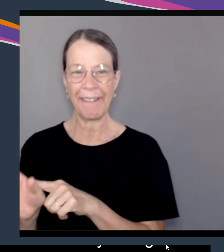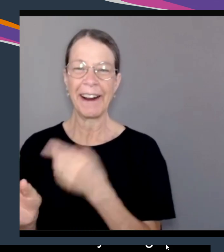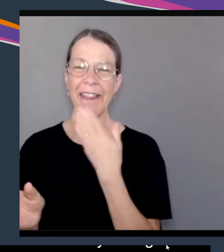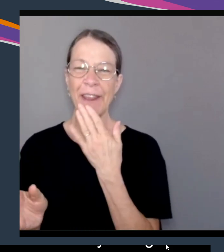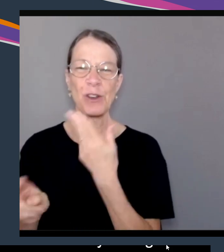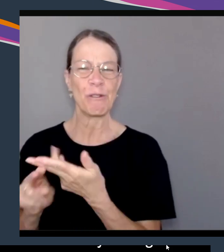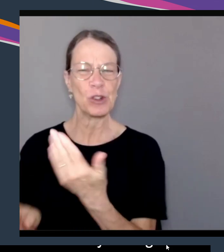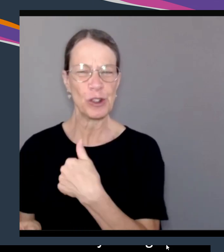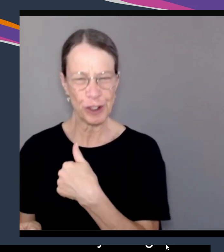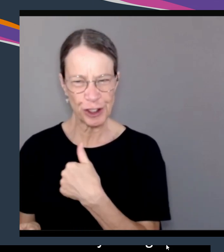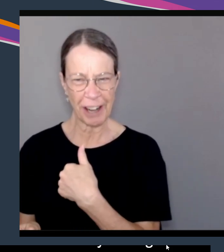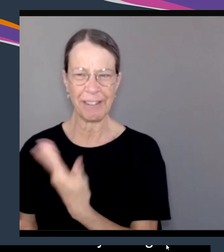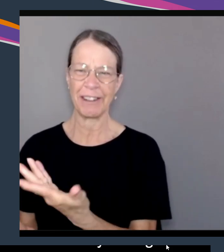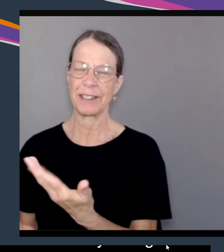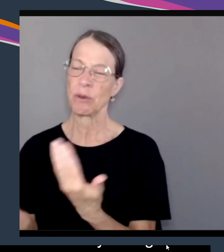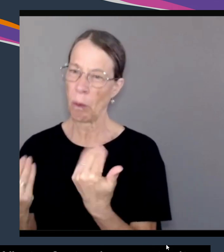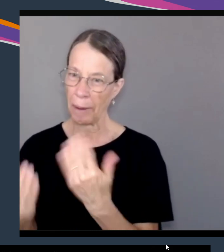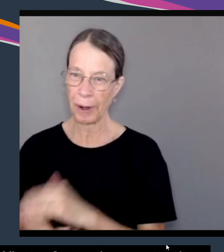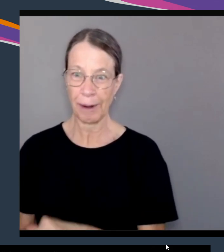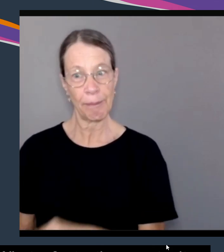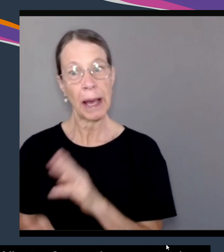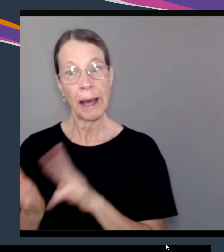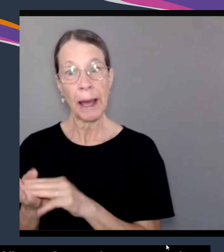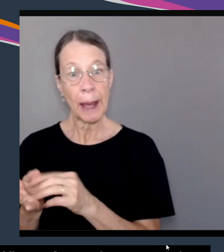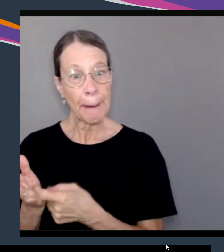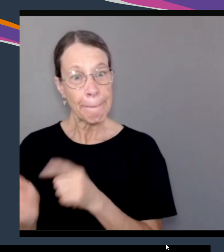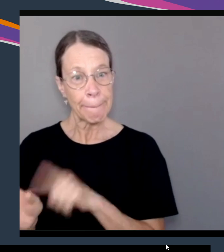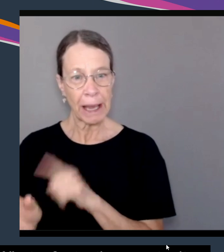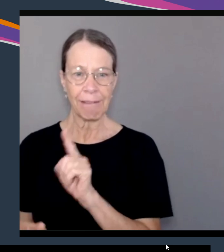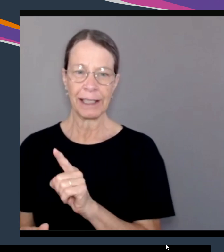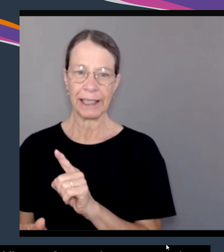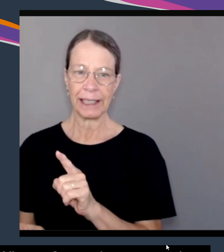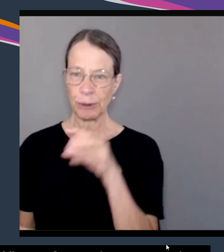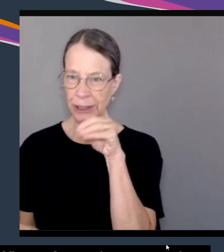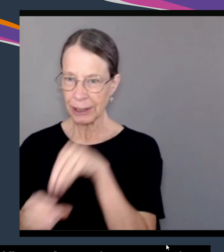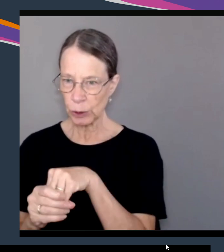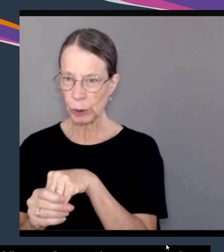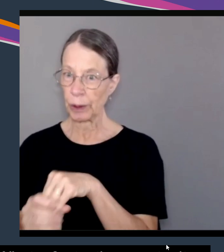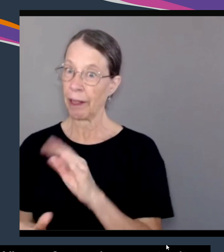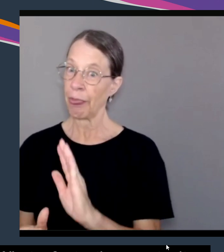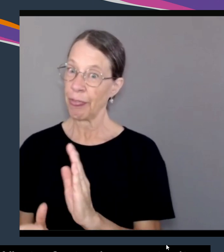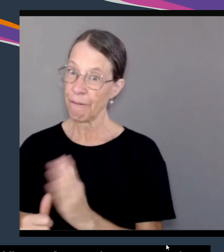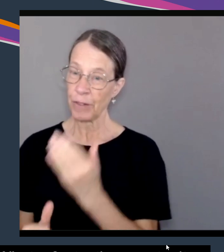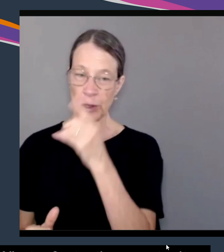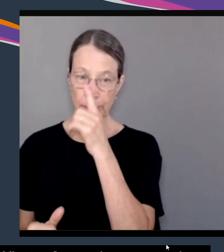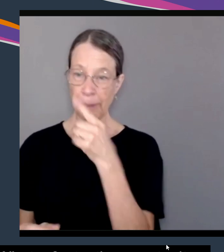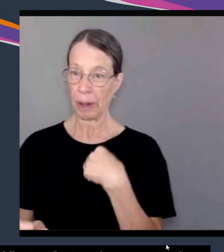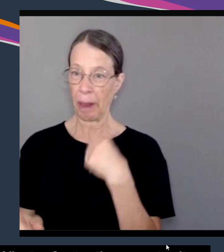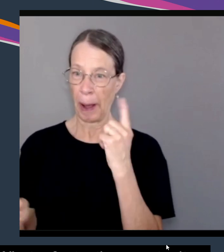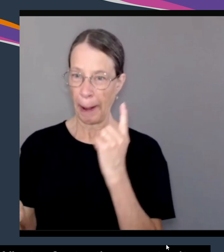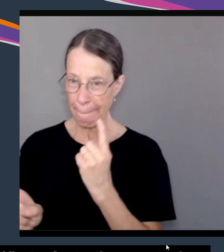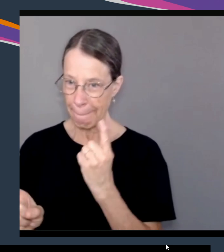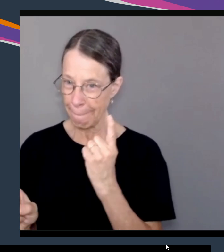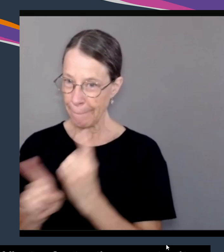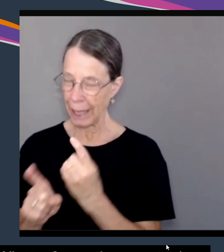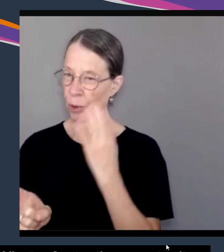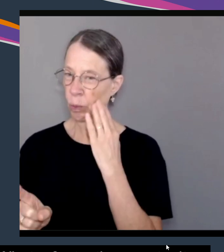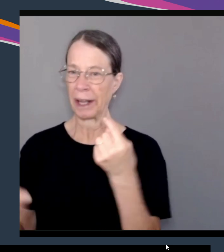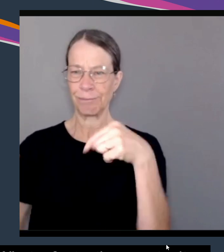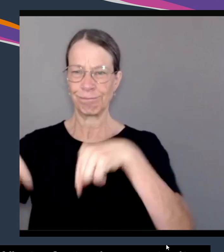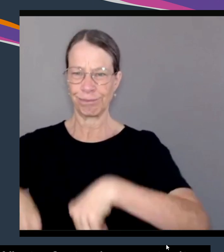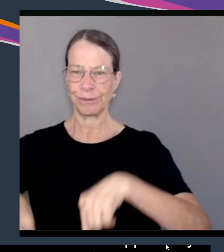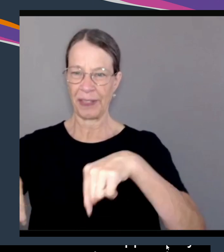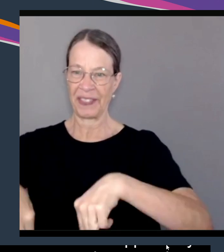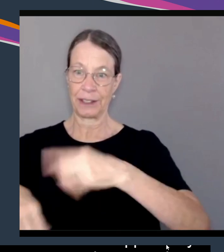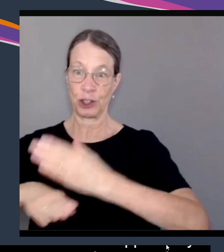welcome. Mary was amongst the first of the people that I met with when I was appointed into this role, and we formed